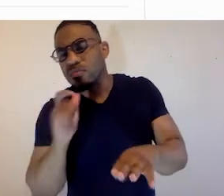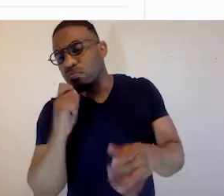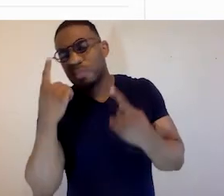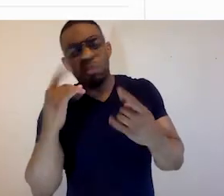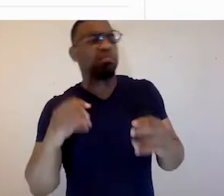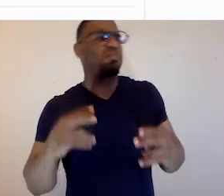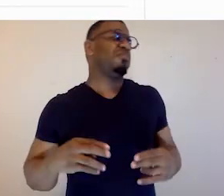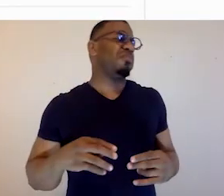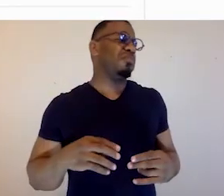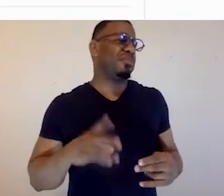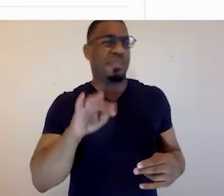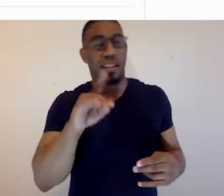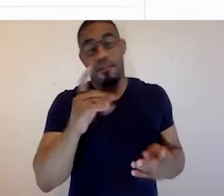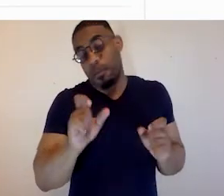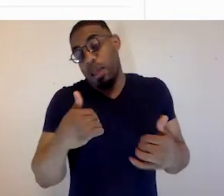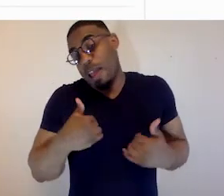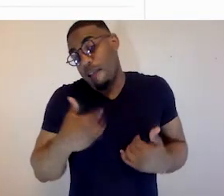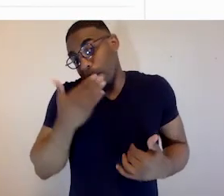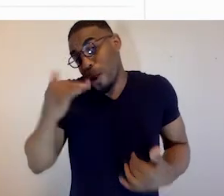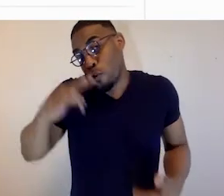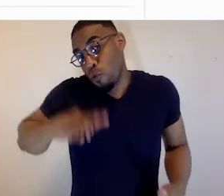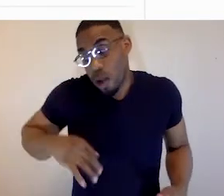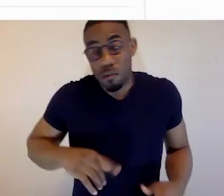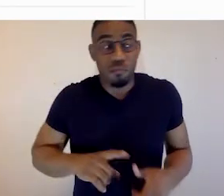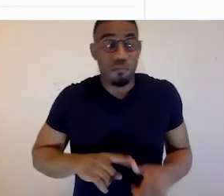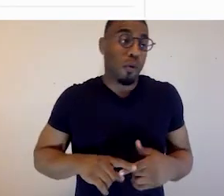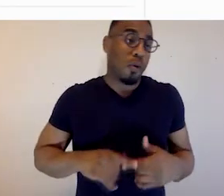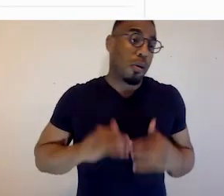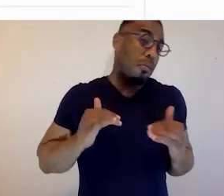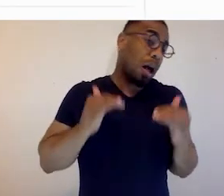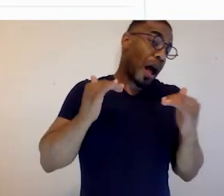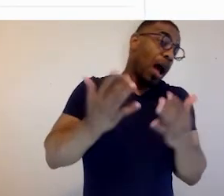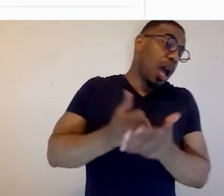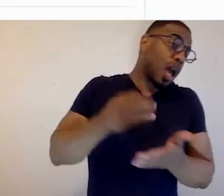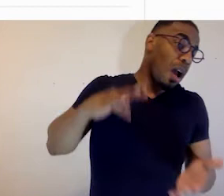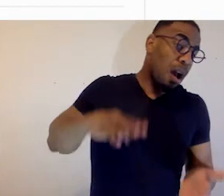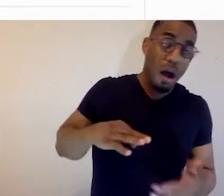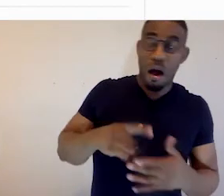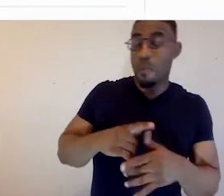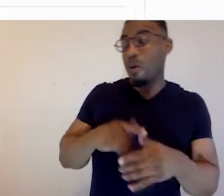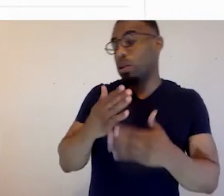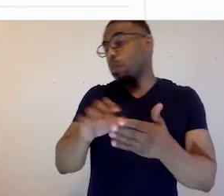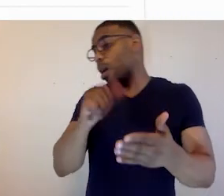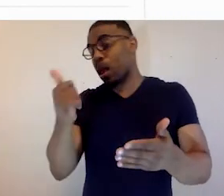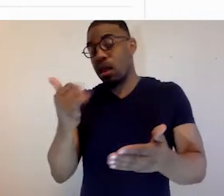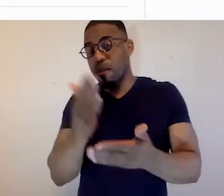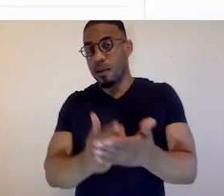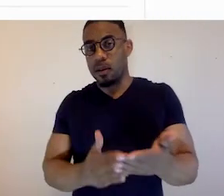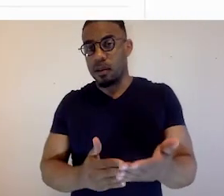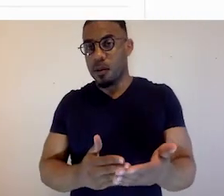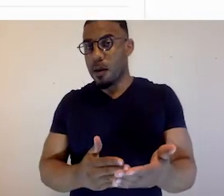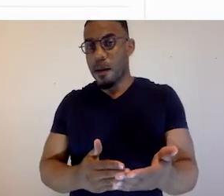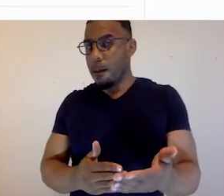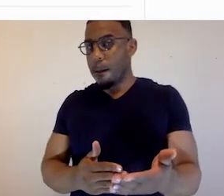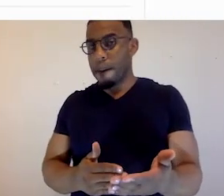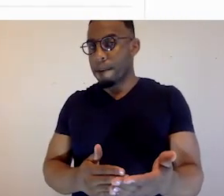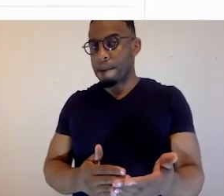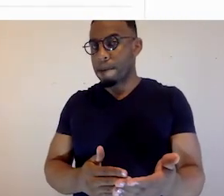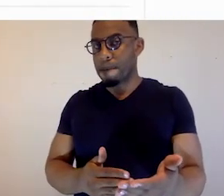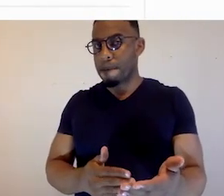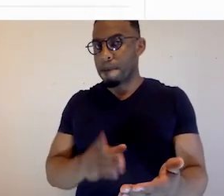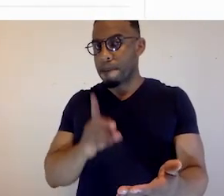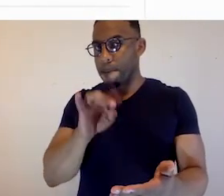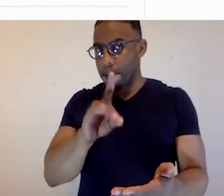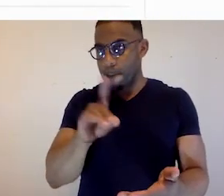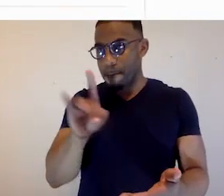thinking, David must have better credit or higher income or some other factor. Nope.